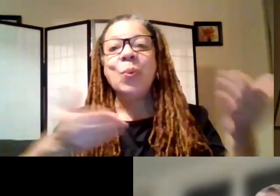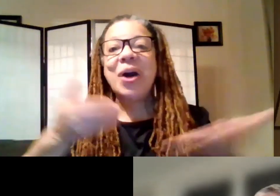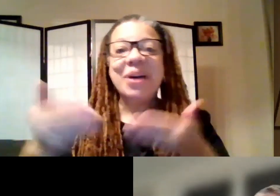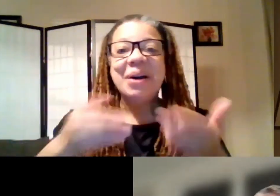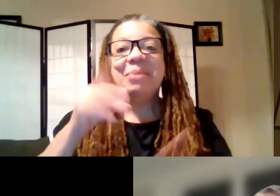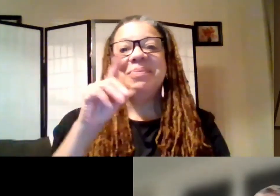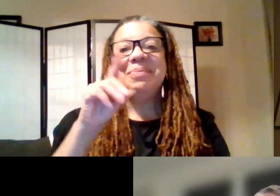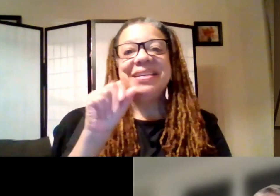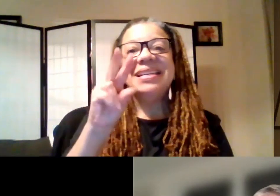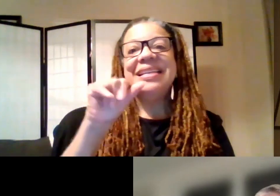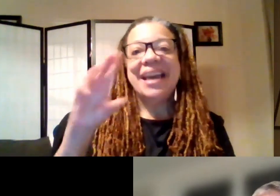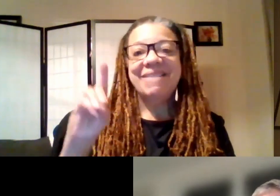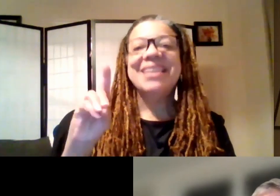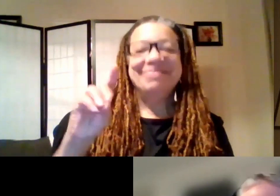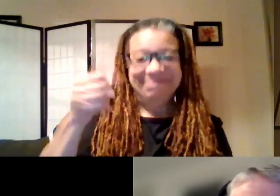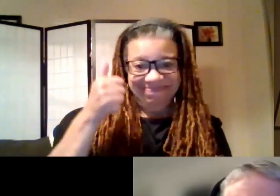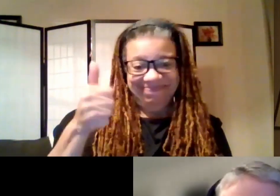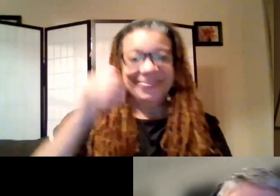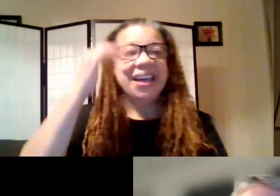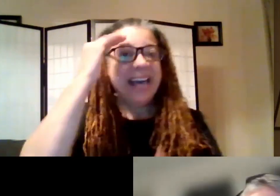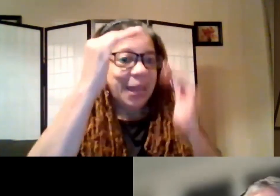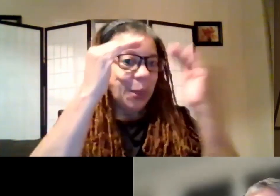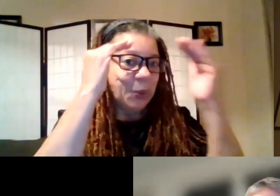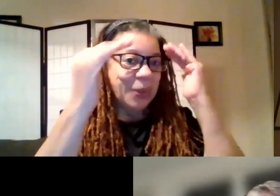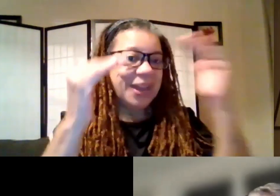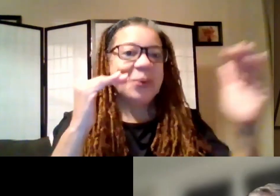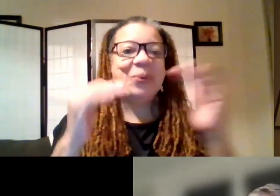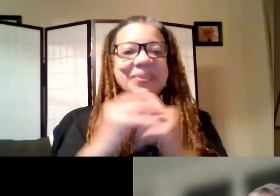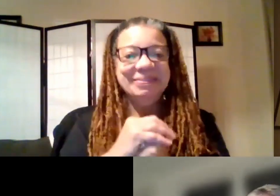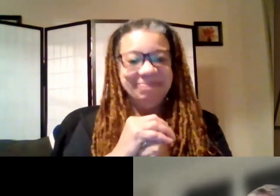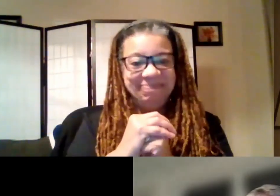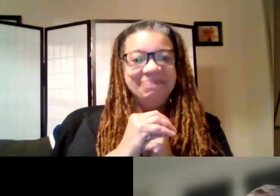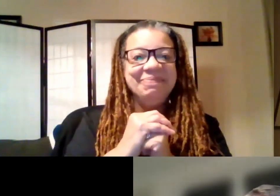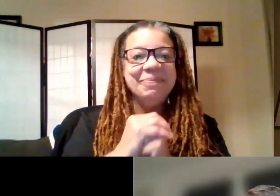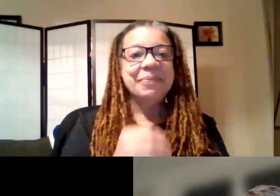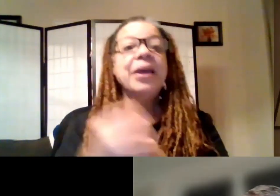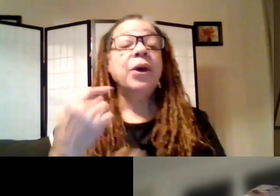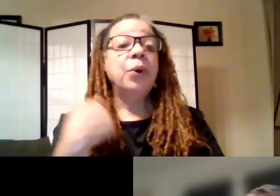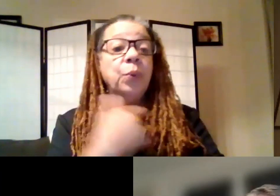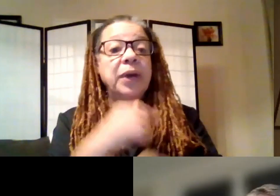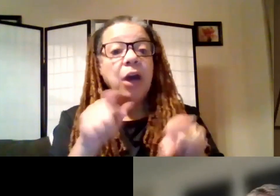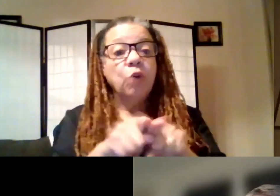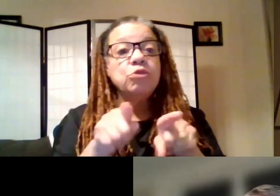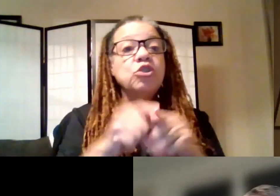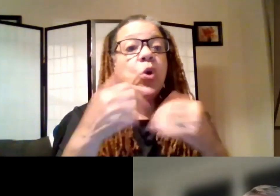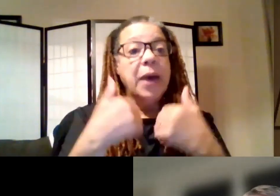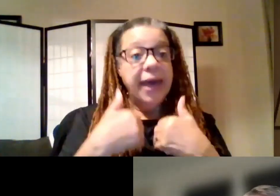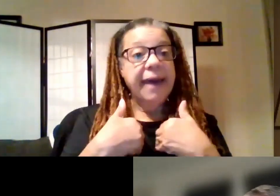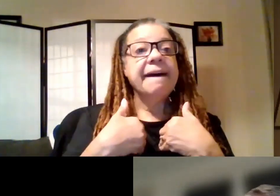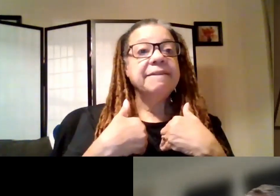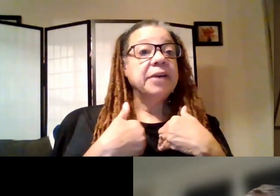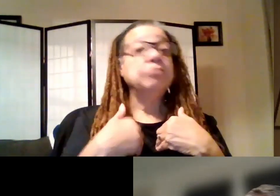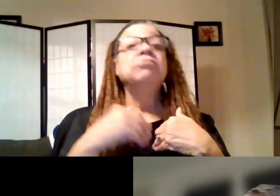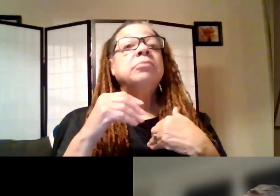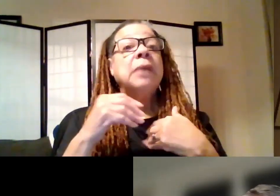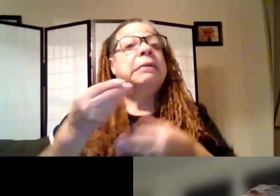Oh, I think you're still muted. Hello. Hey, there we go. We also have a